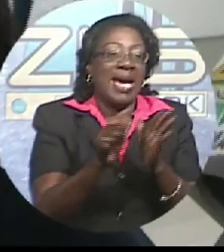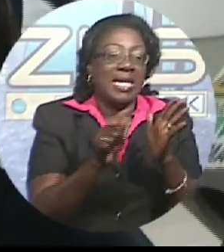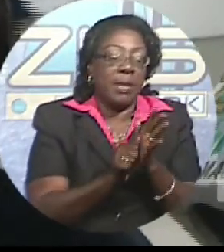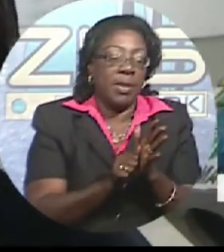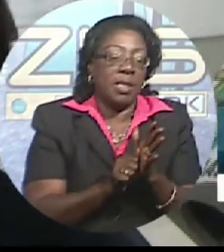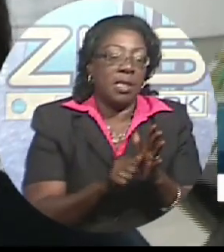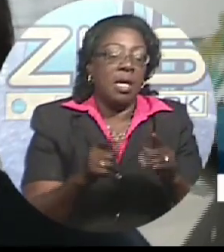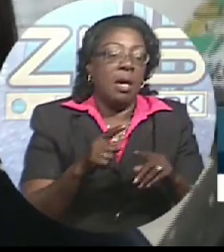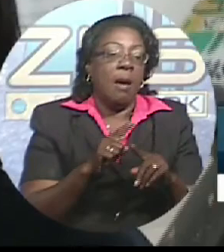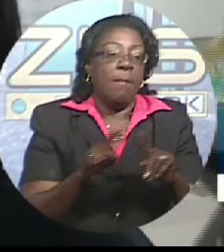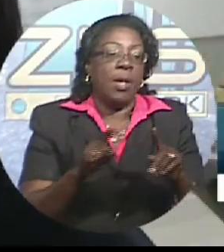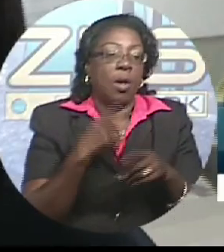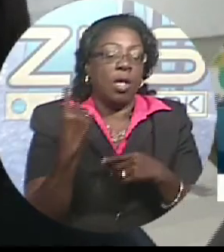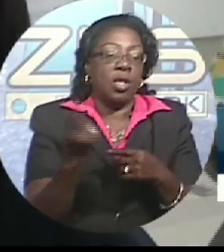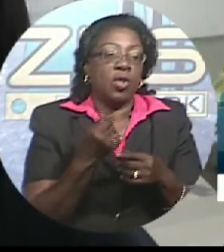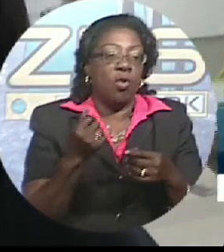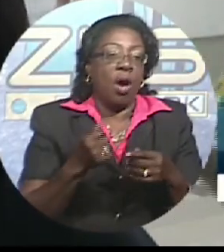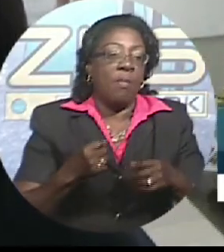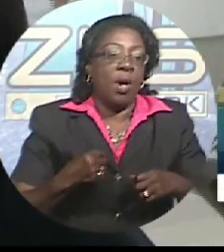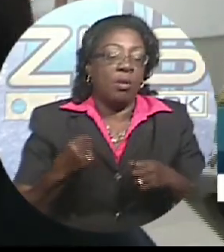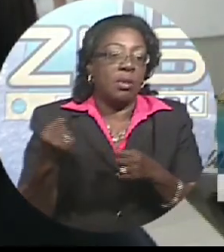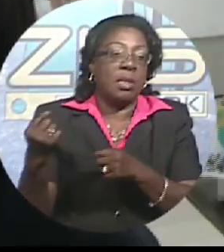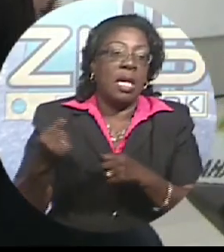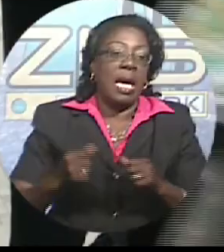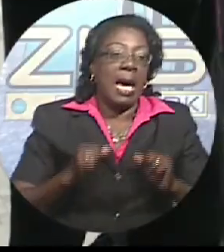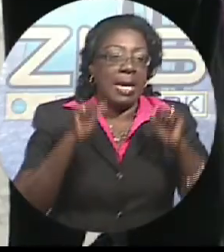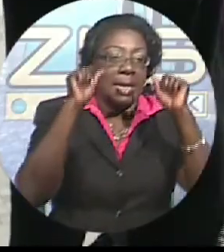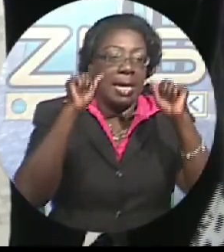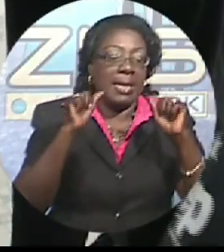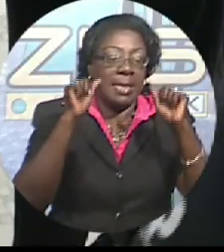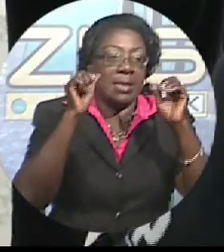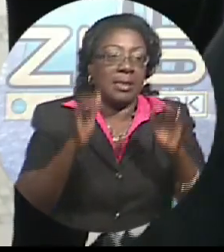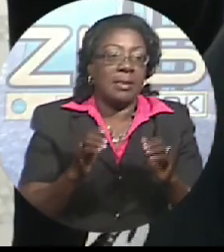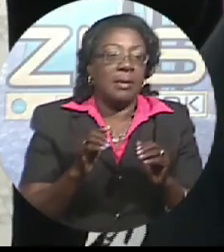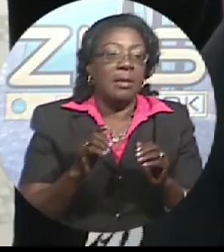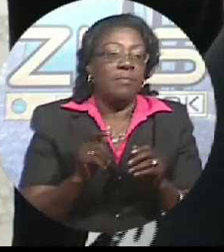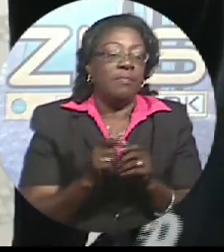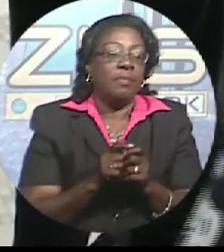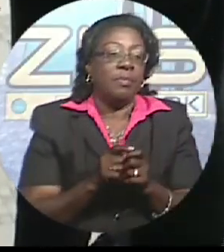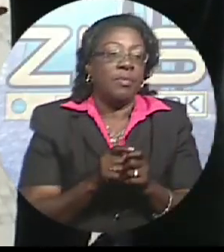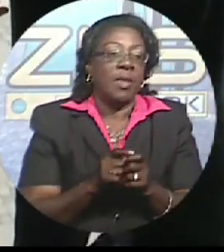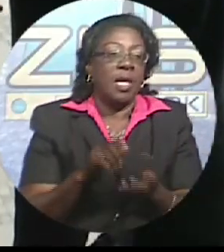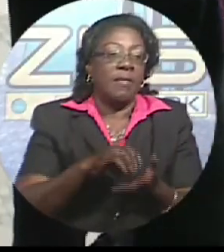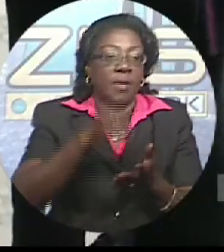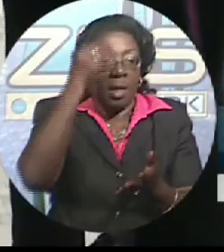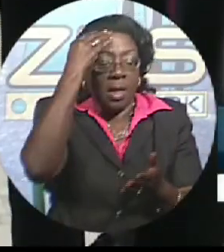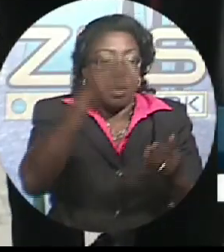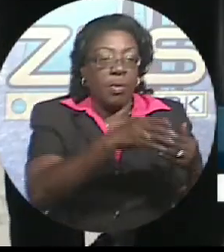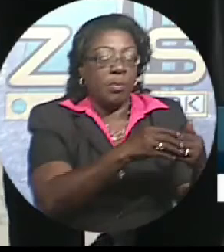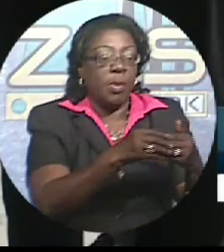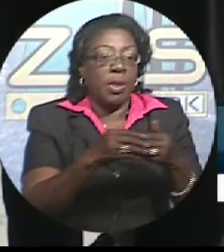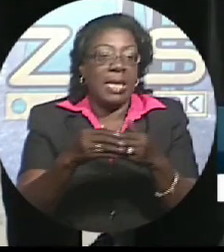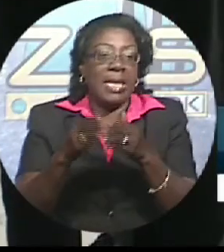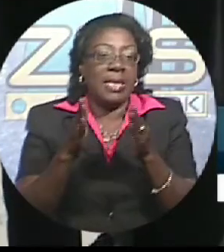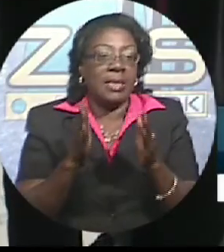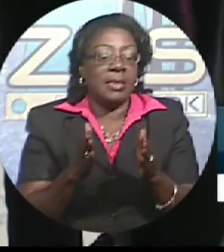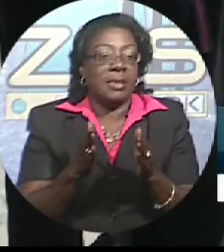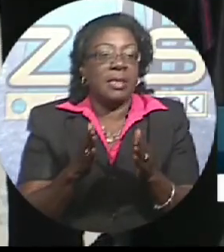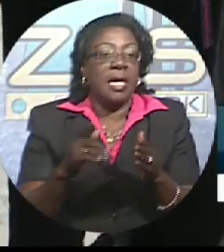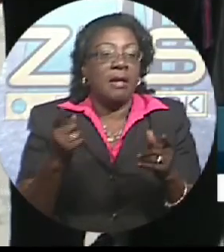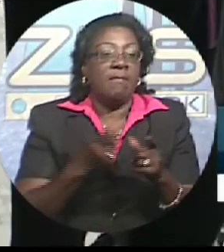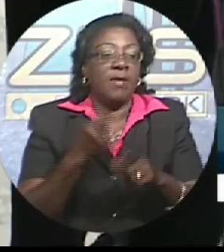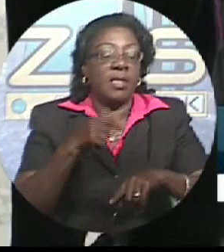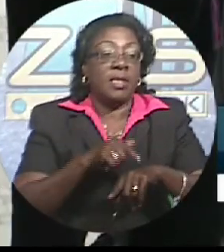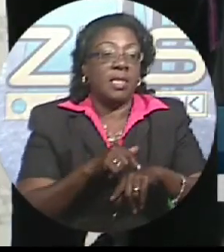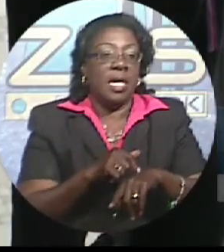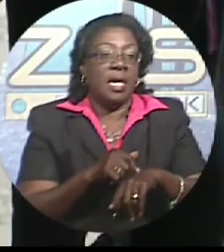it's about speech, it's about how you carry yourself, about communication. My greatest thing is actually learning leadership, because I'm first time vice